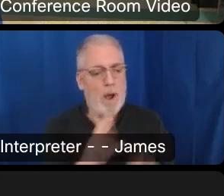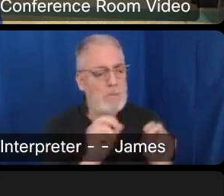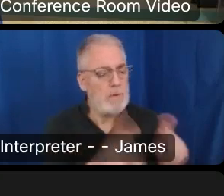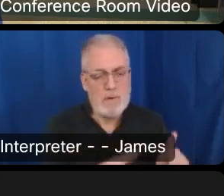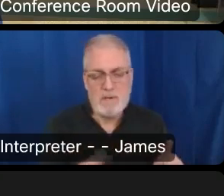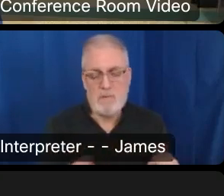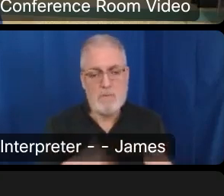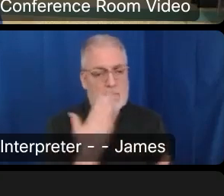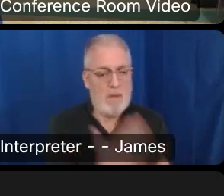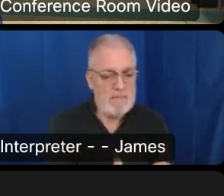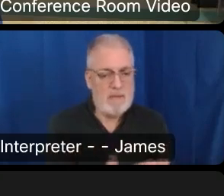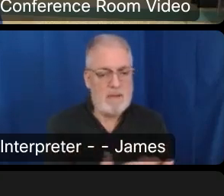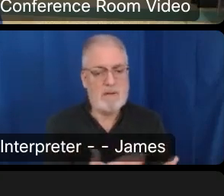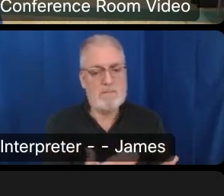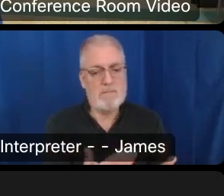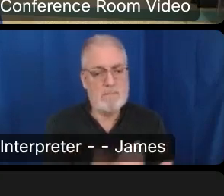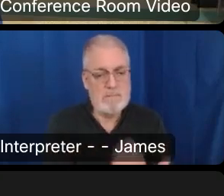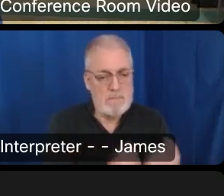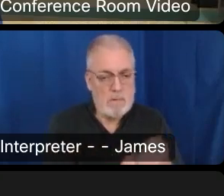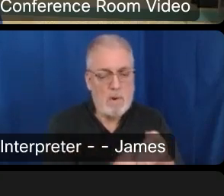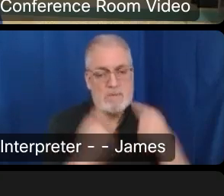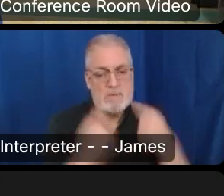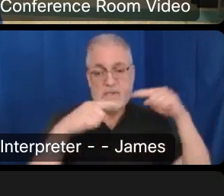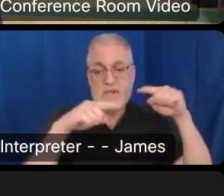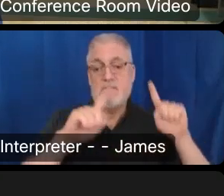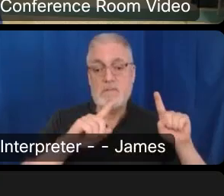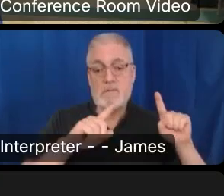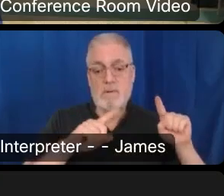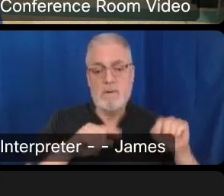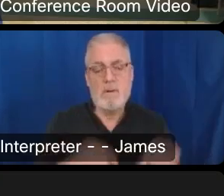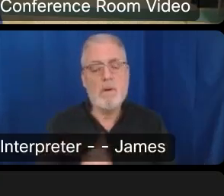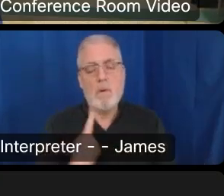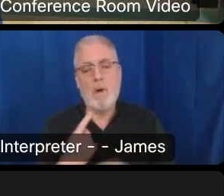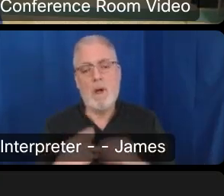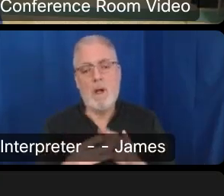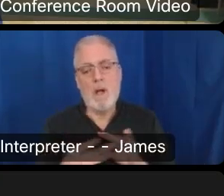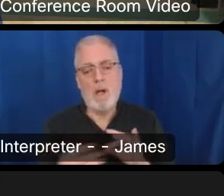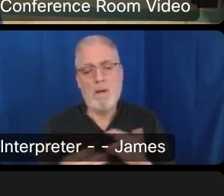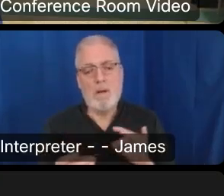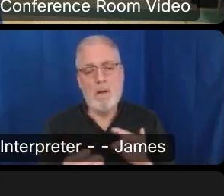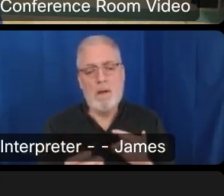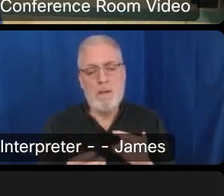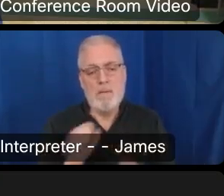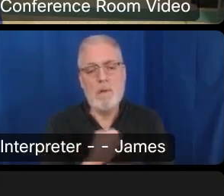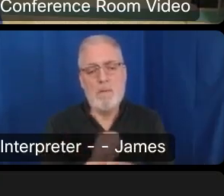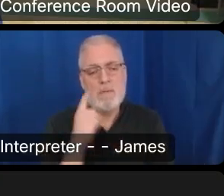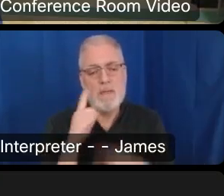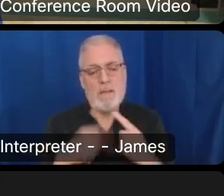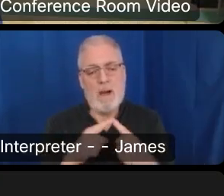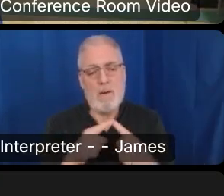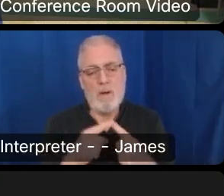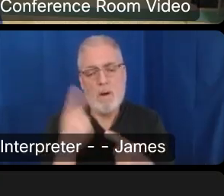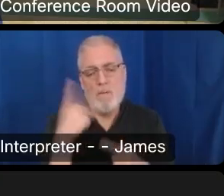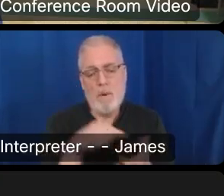them be successful. And the one comment I have there is that when we think about employment, we think about for pay, but we can't forget about the volunteer side